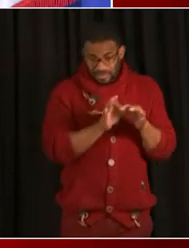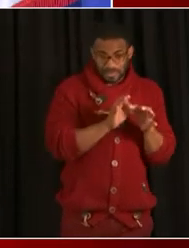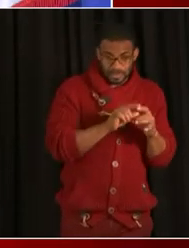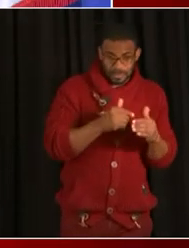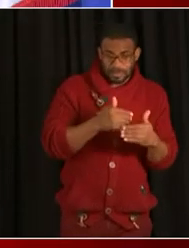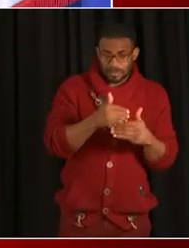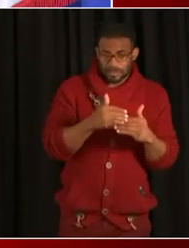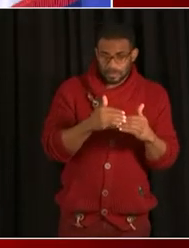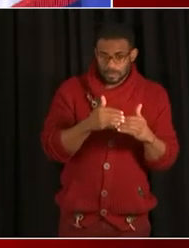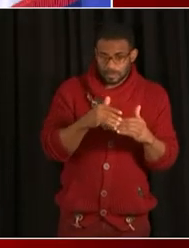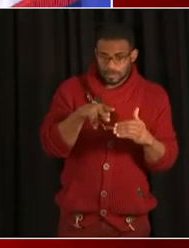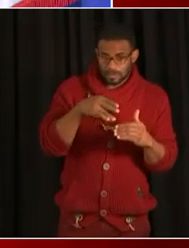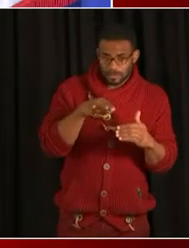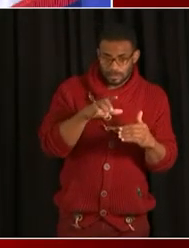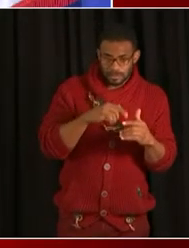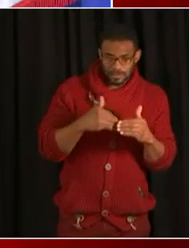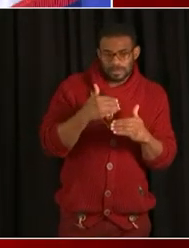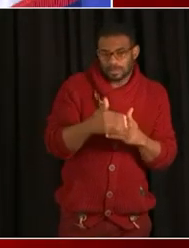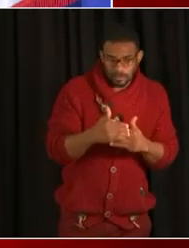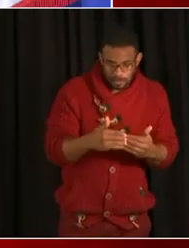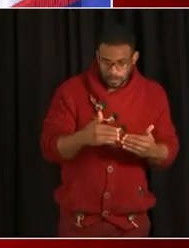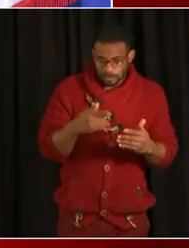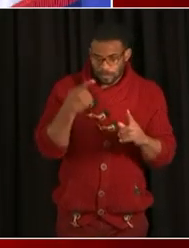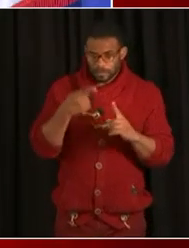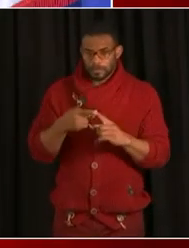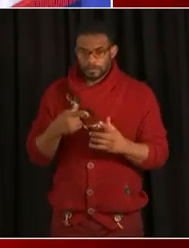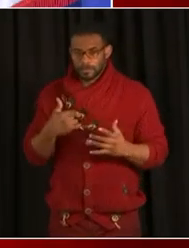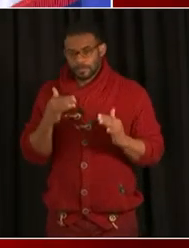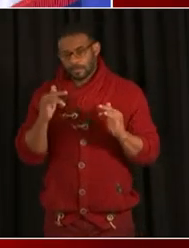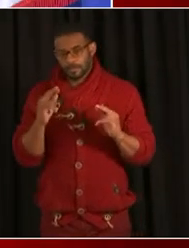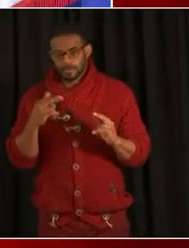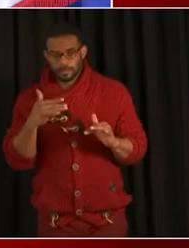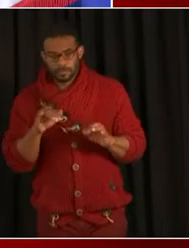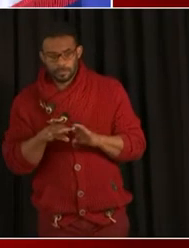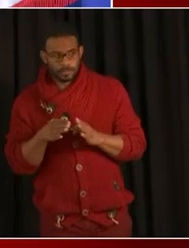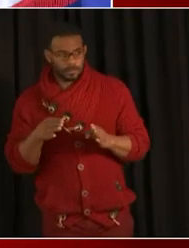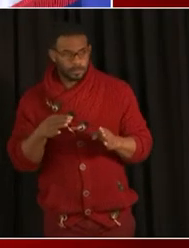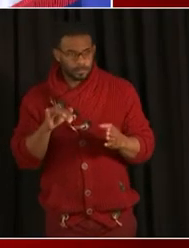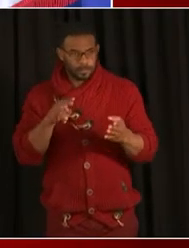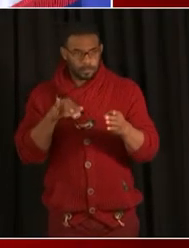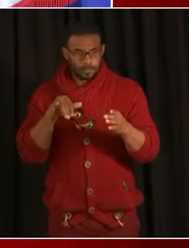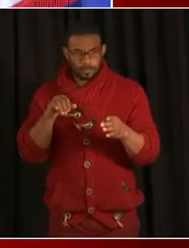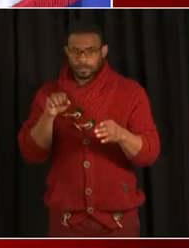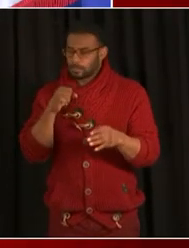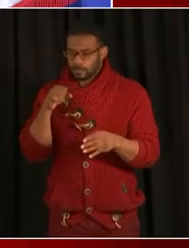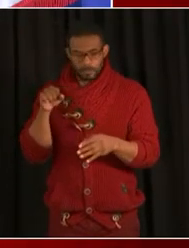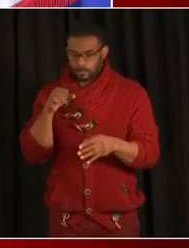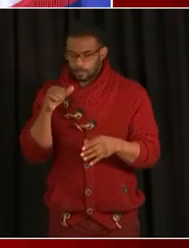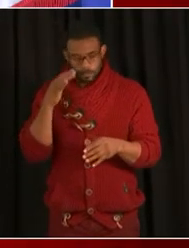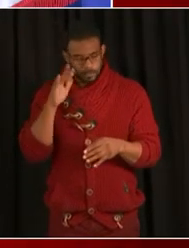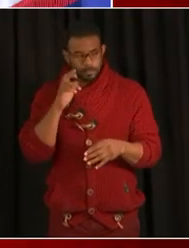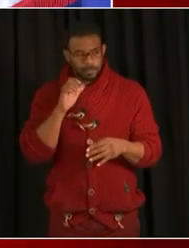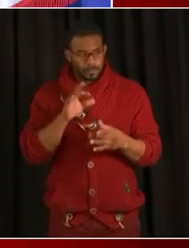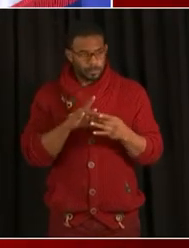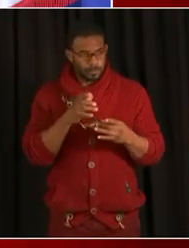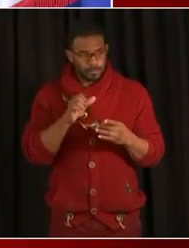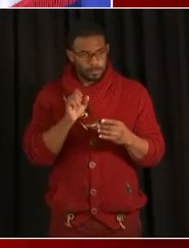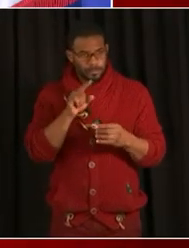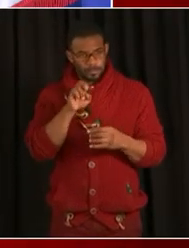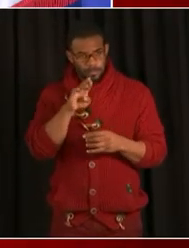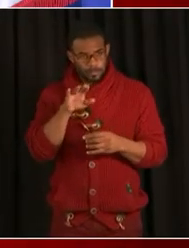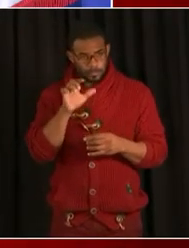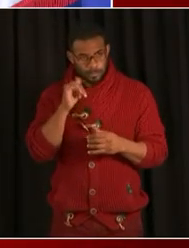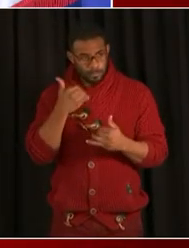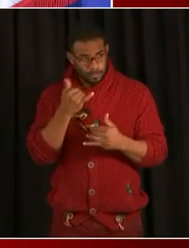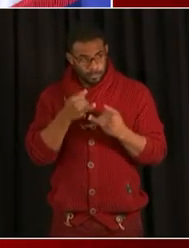you to that next phase or that next point where we can open. I saw Jenny shaking her head a lot. I also wanted to ask